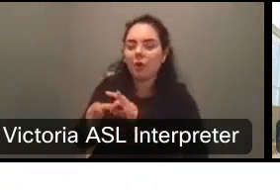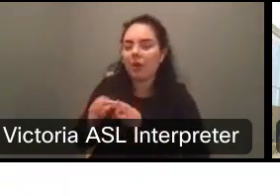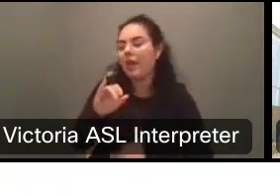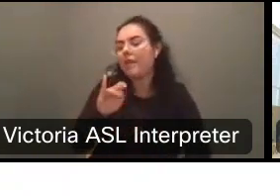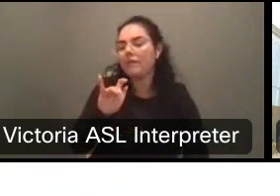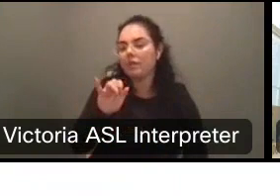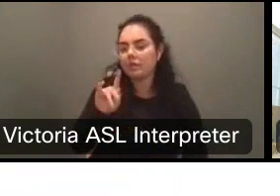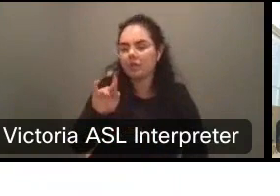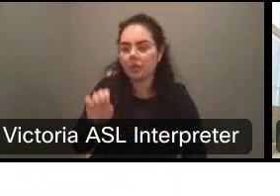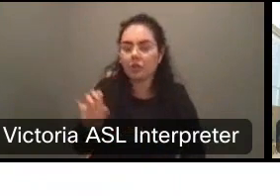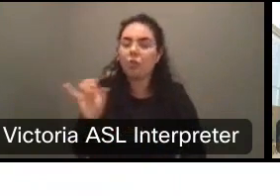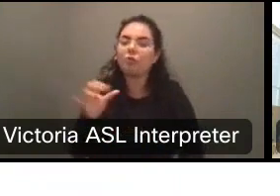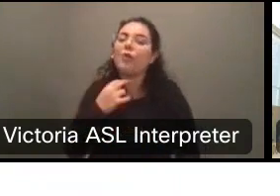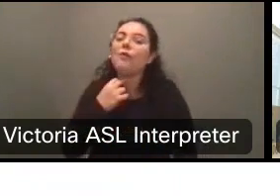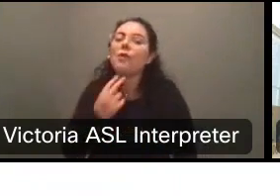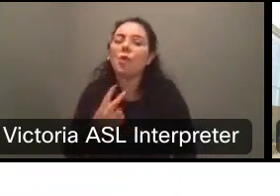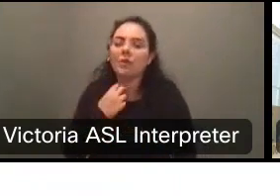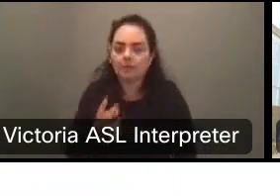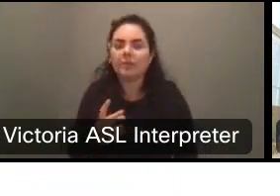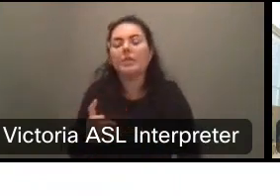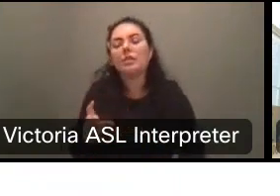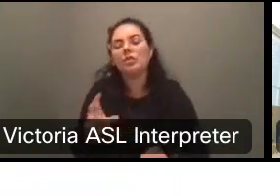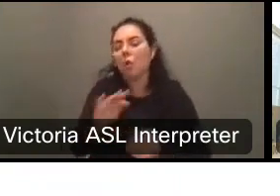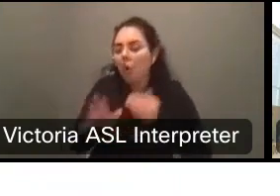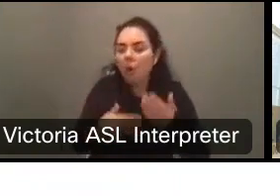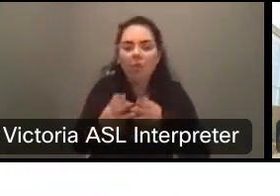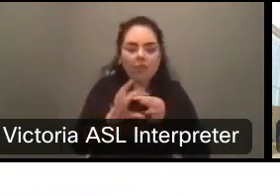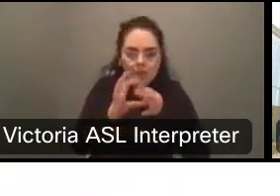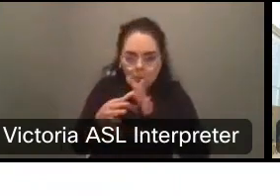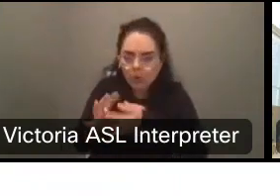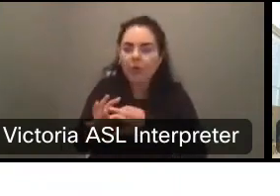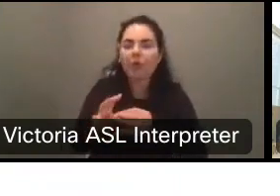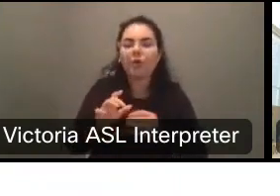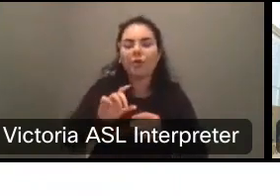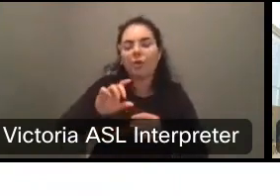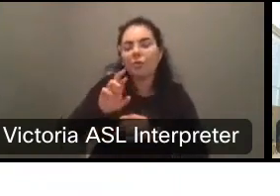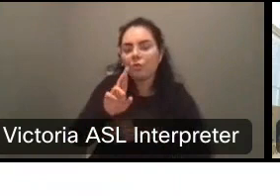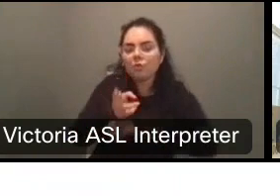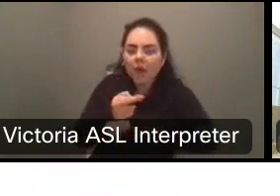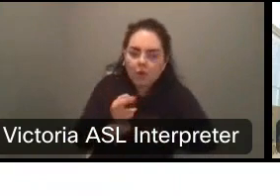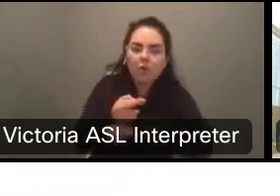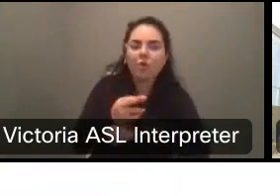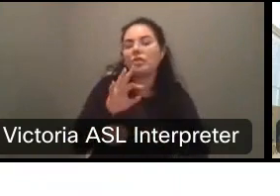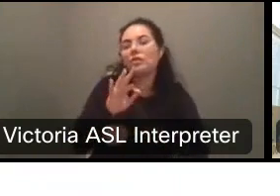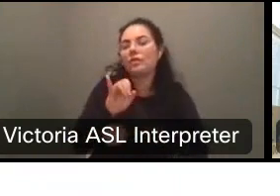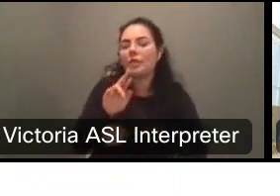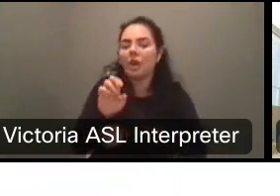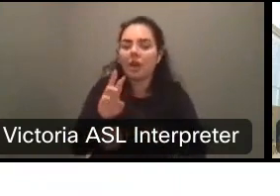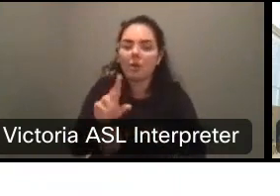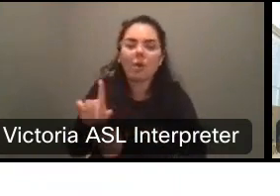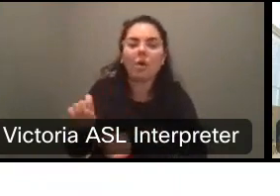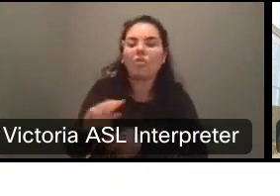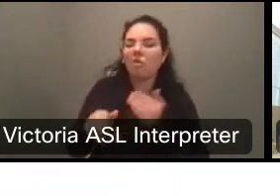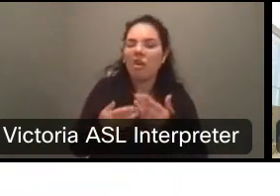as our voice infrastructure on the back end. So all of the network gear, the switches, the routers, our firewalls, as well as the access points, as well as